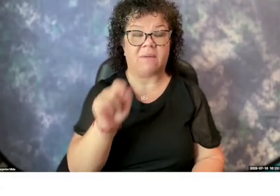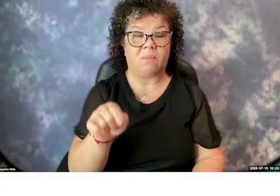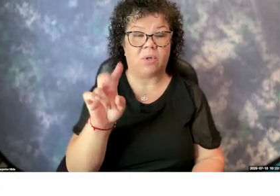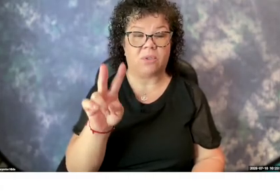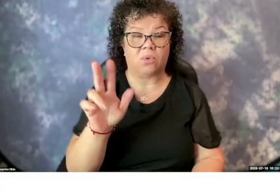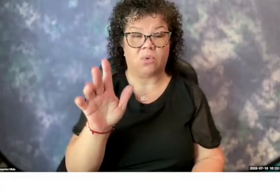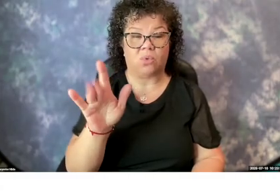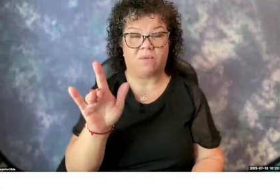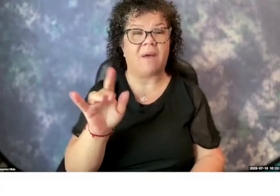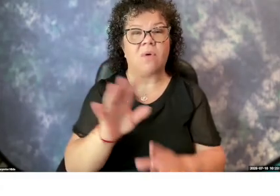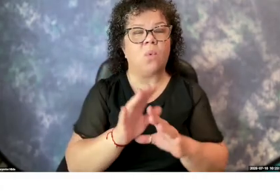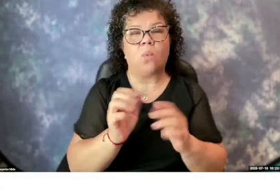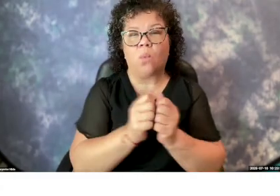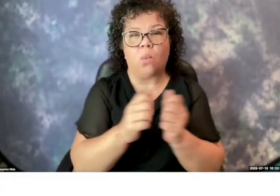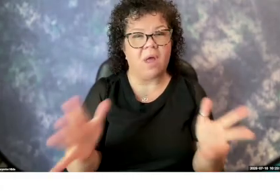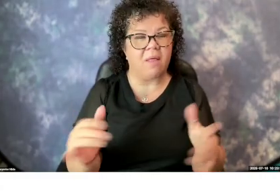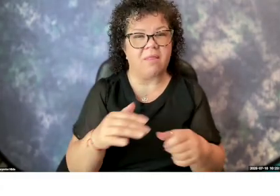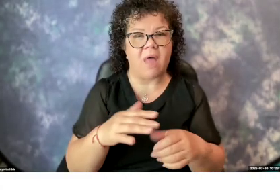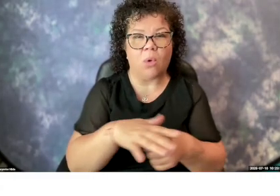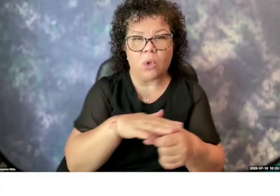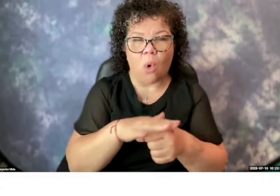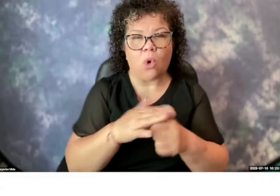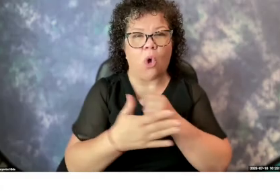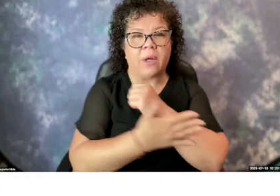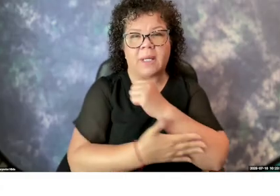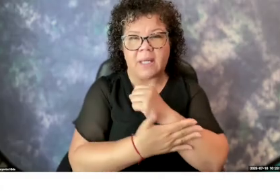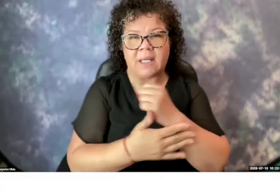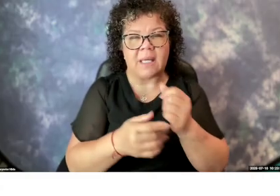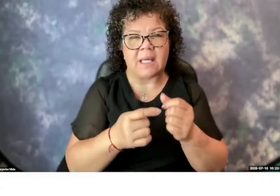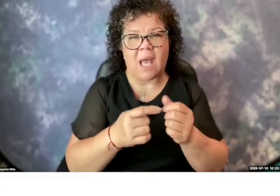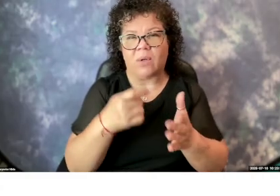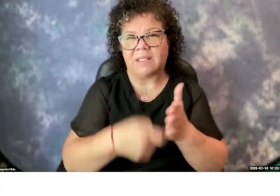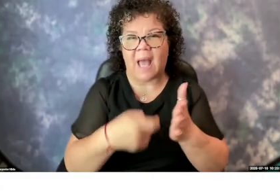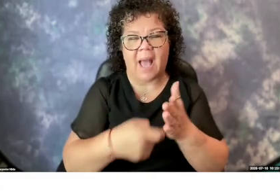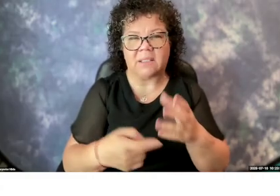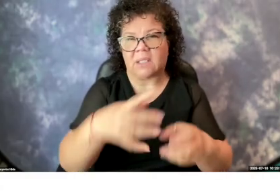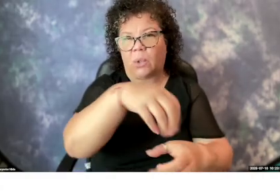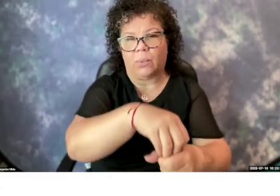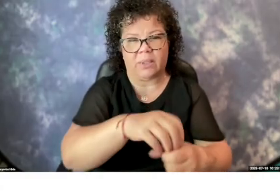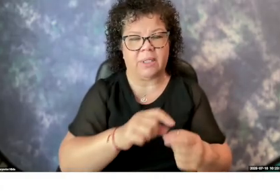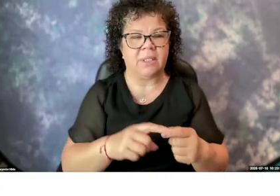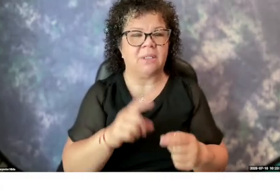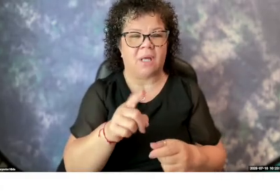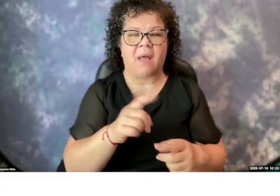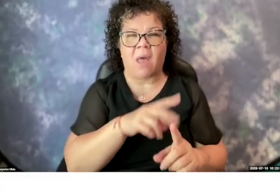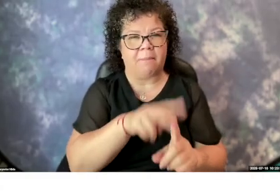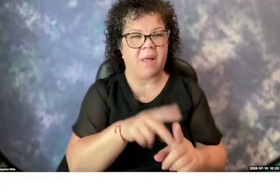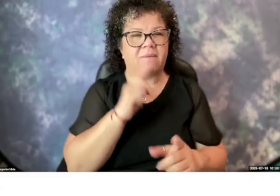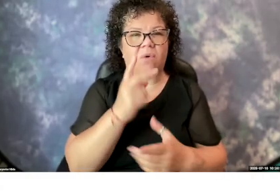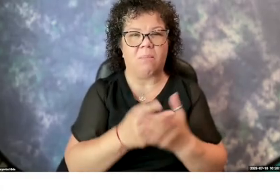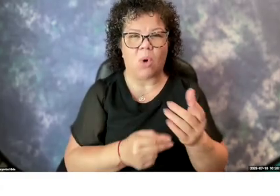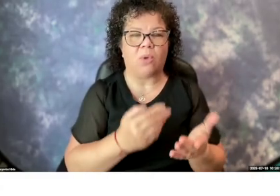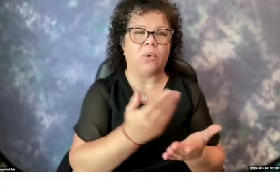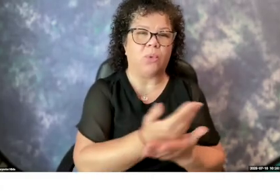county taxes added in. And the same applies for use tax for used vehicles. We're